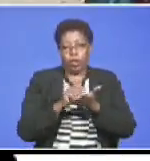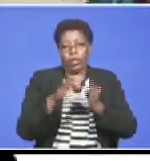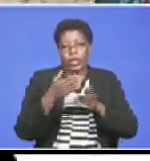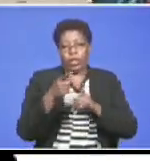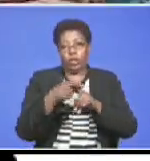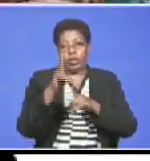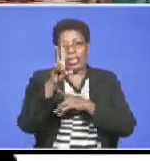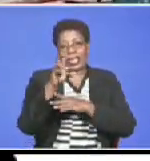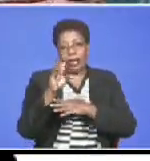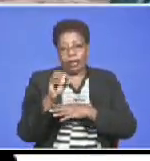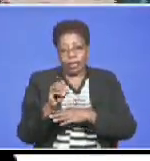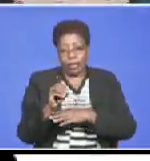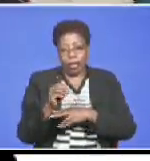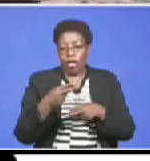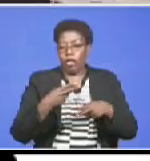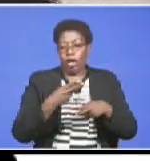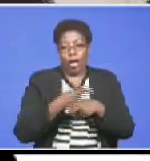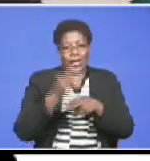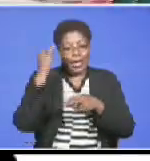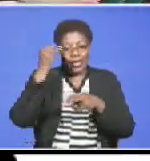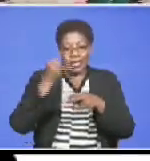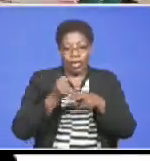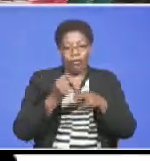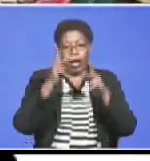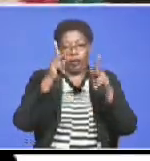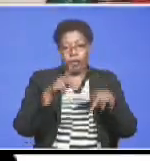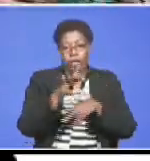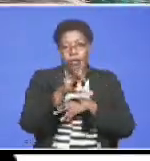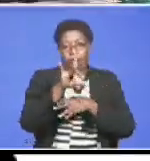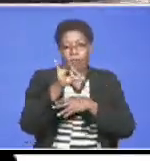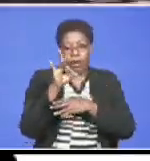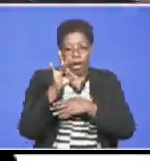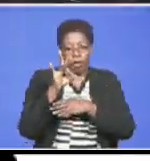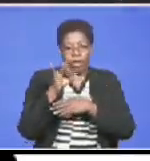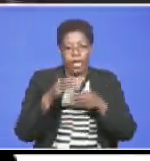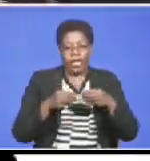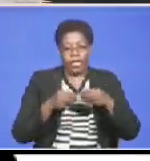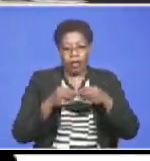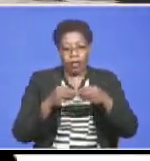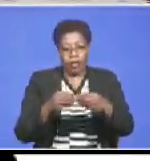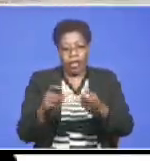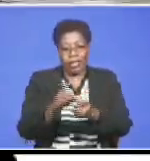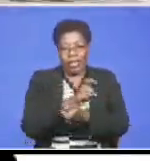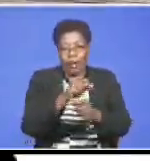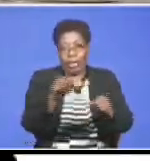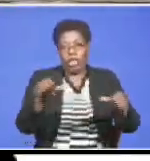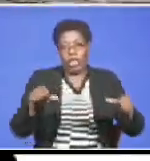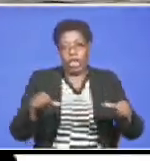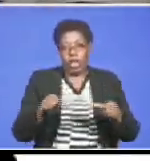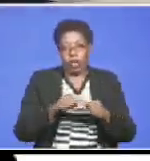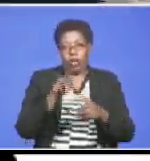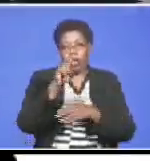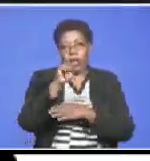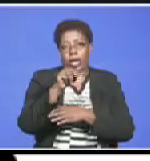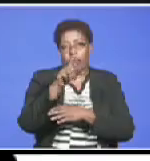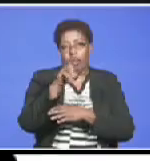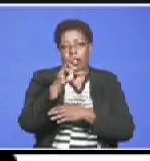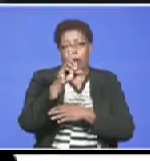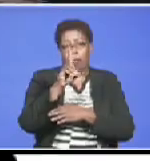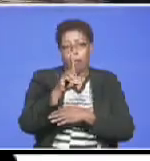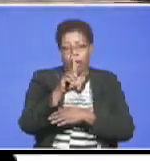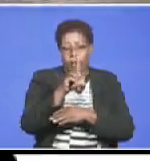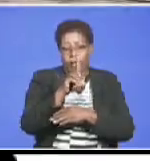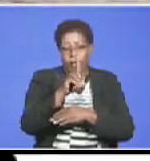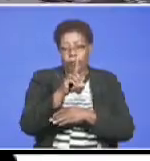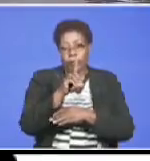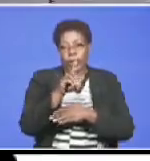70. The unidentified remains of one person was discovered in the severely devastated area of the mud in Central Marsh Harbor